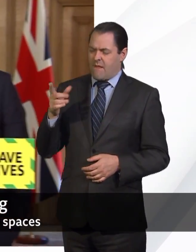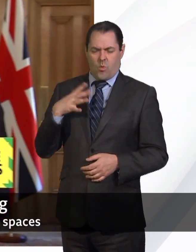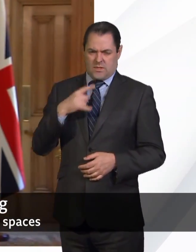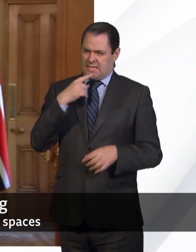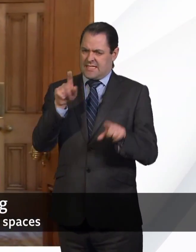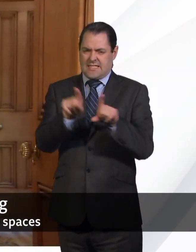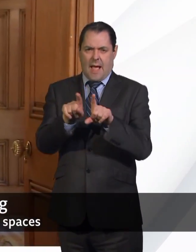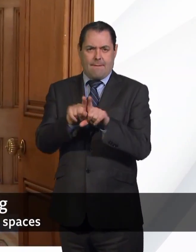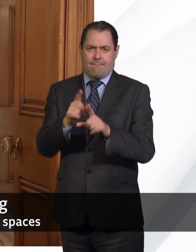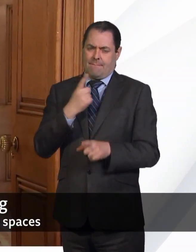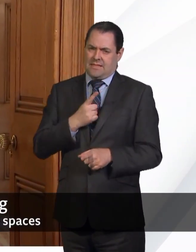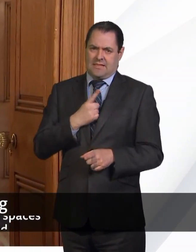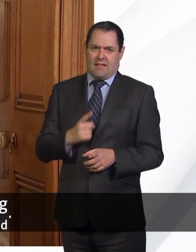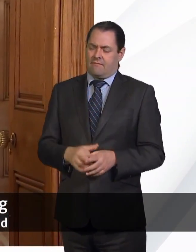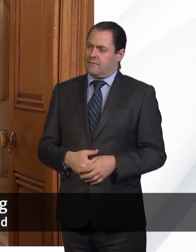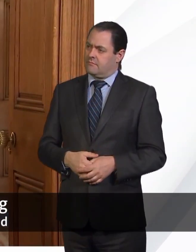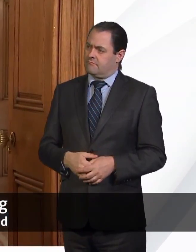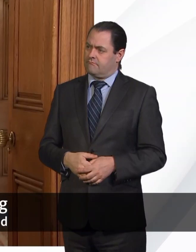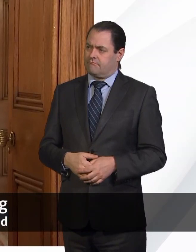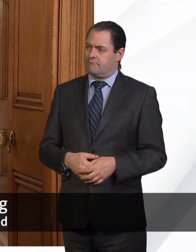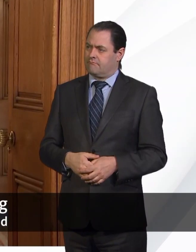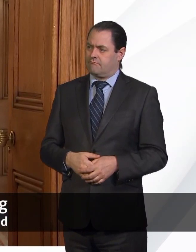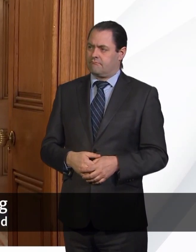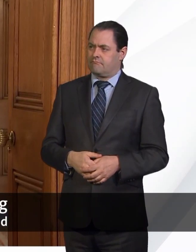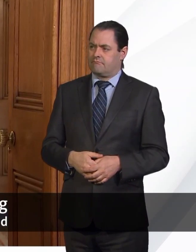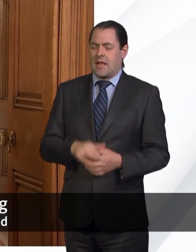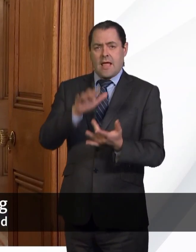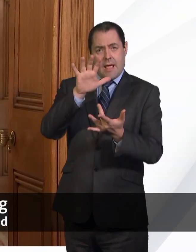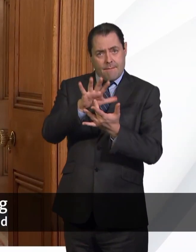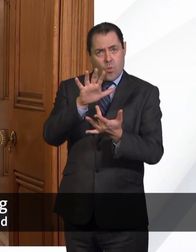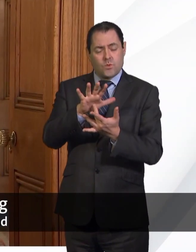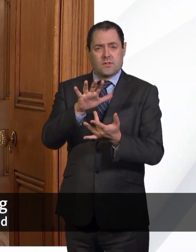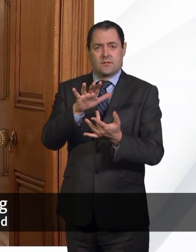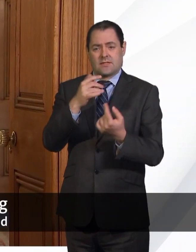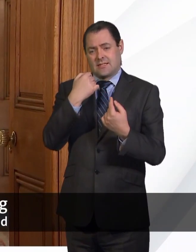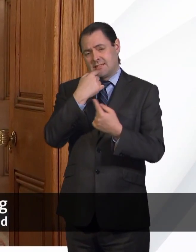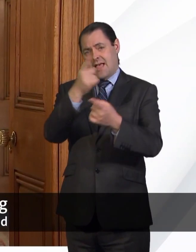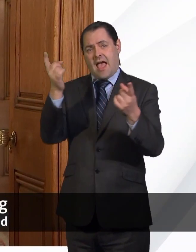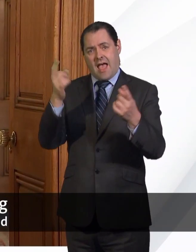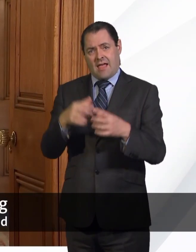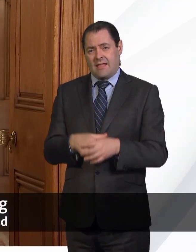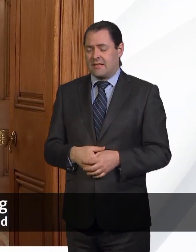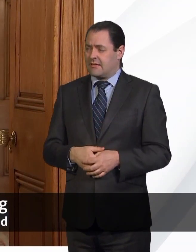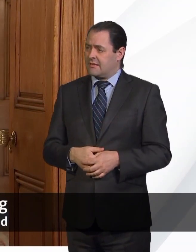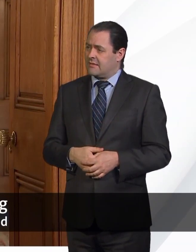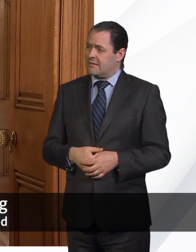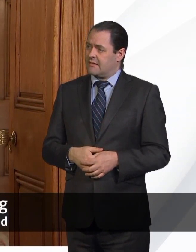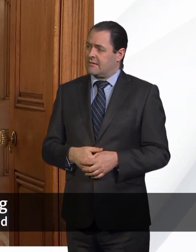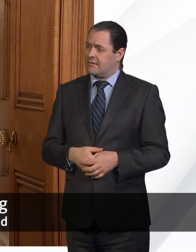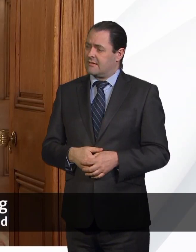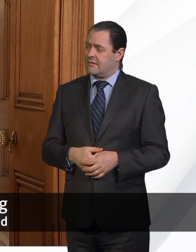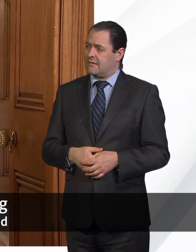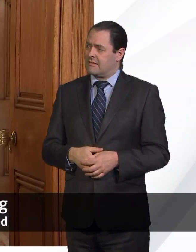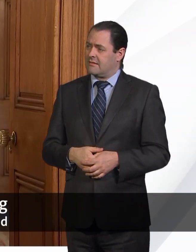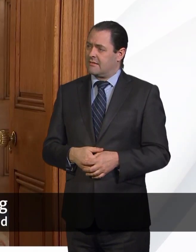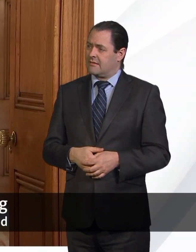and just say that the crucial message that I want to give to you is that the